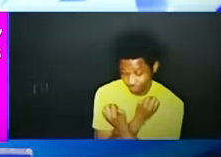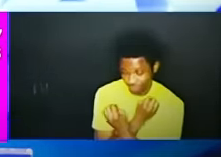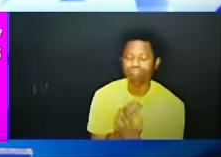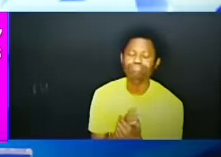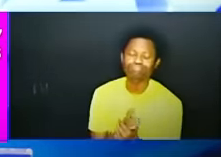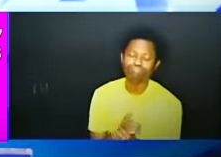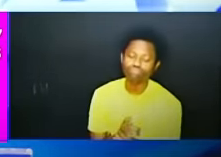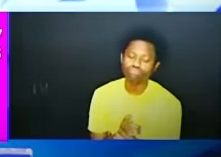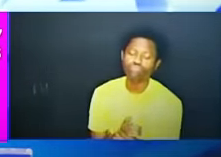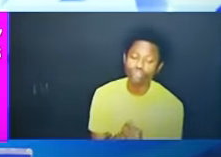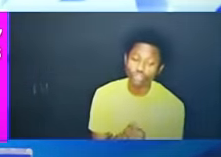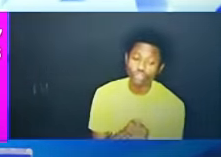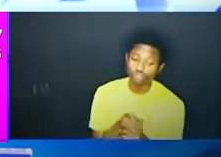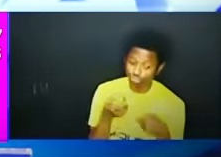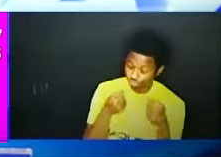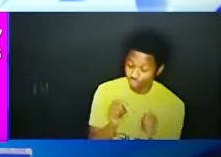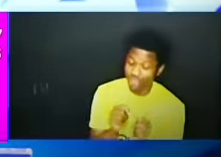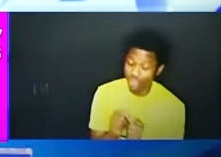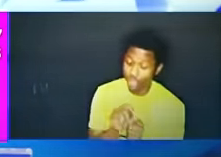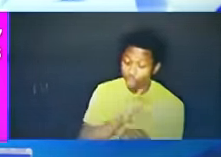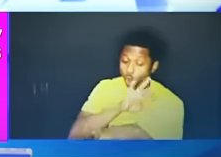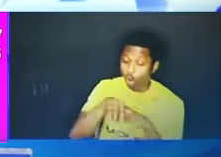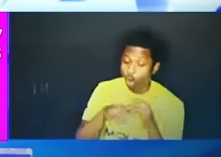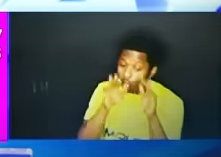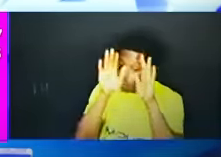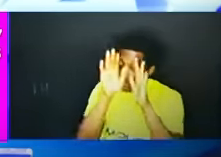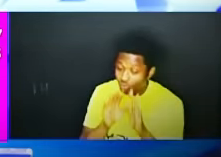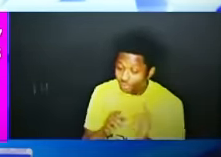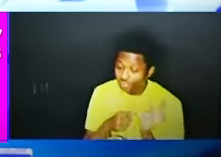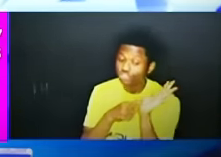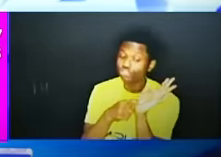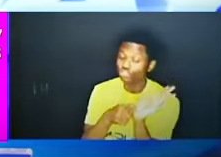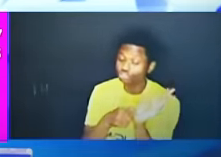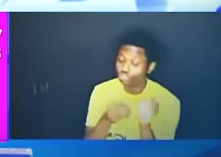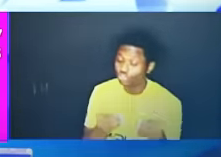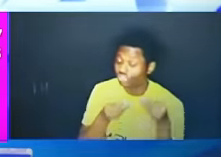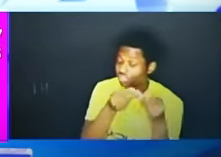before Pharaoh all the wonders I have given you,